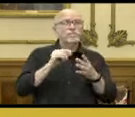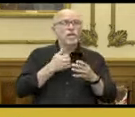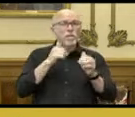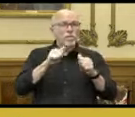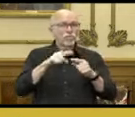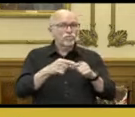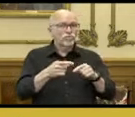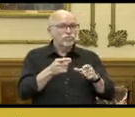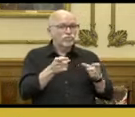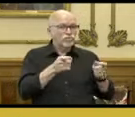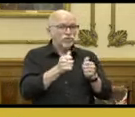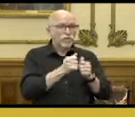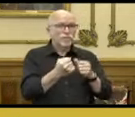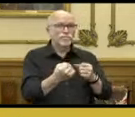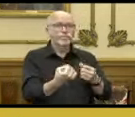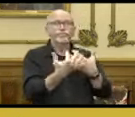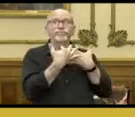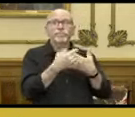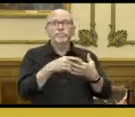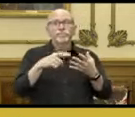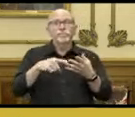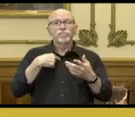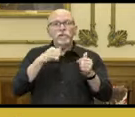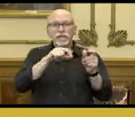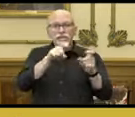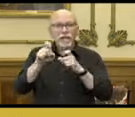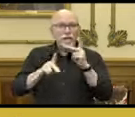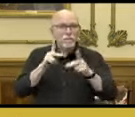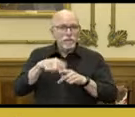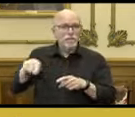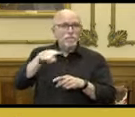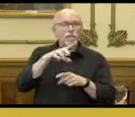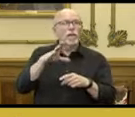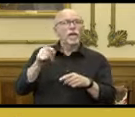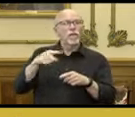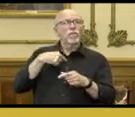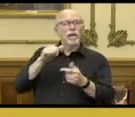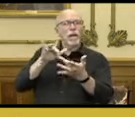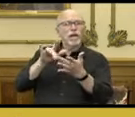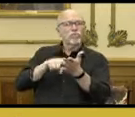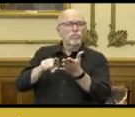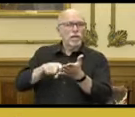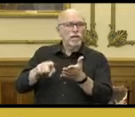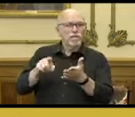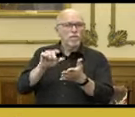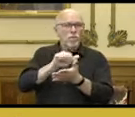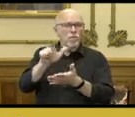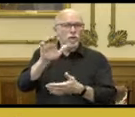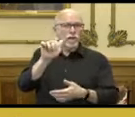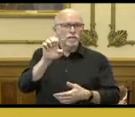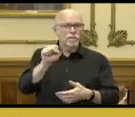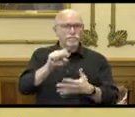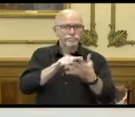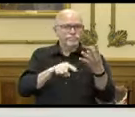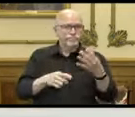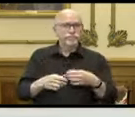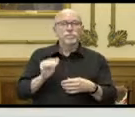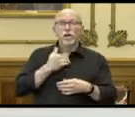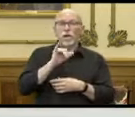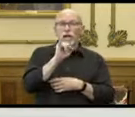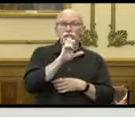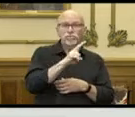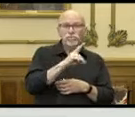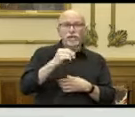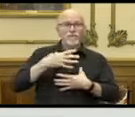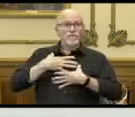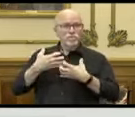surge, the ability to test all Hoosiers who are symptomatic, and the ability to contact trace all cases. As I mentioned, our ICU and